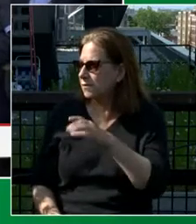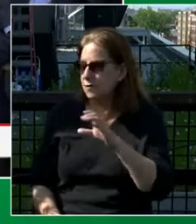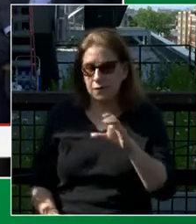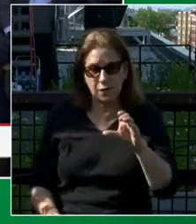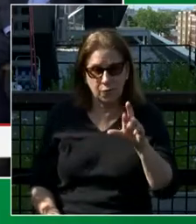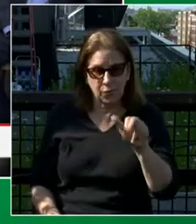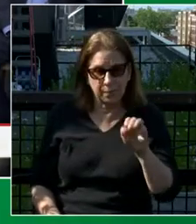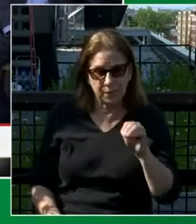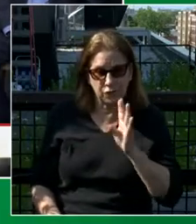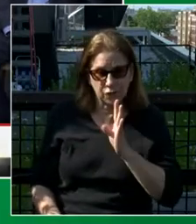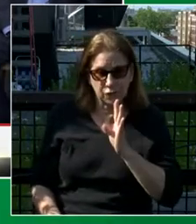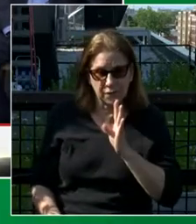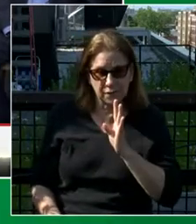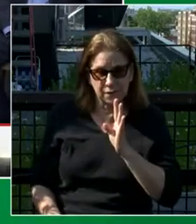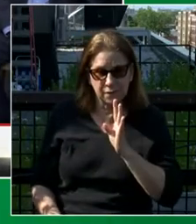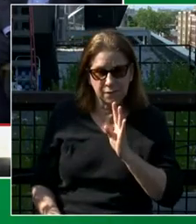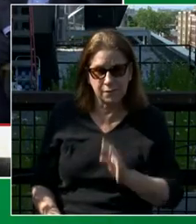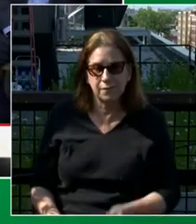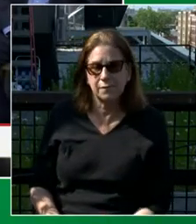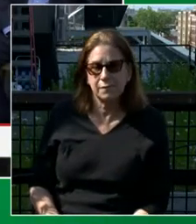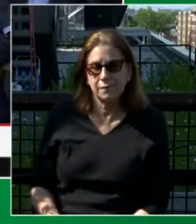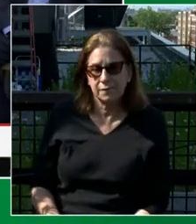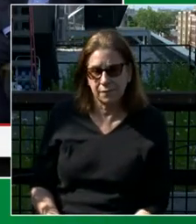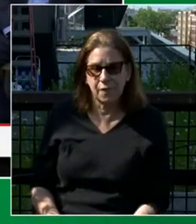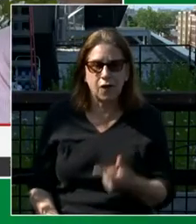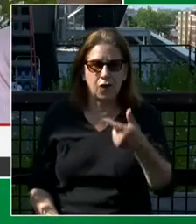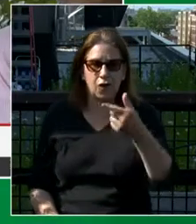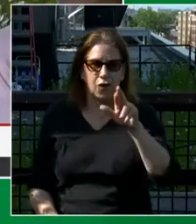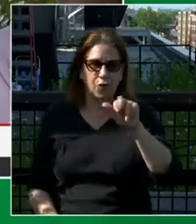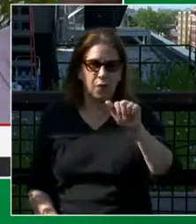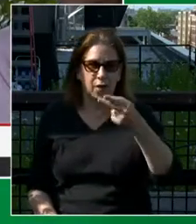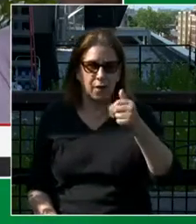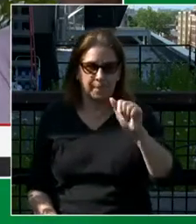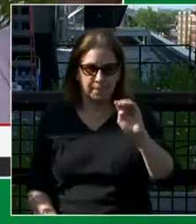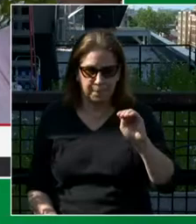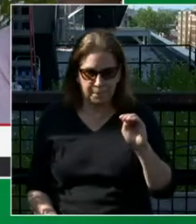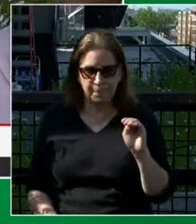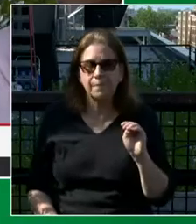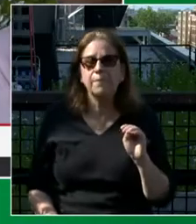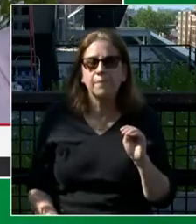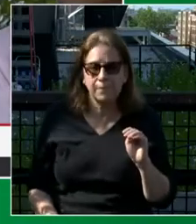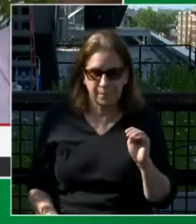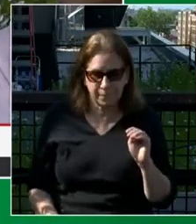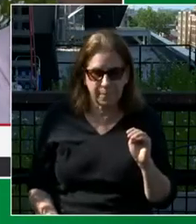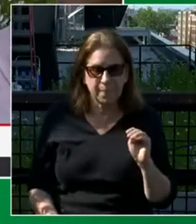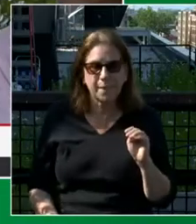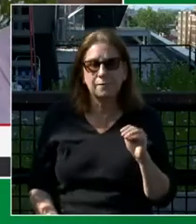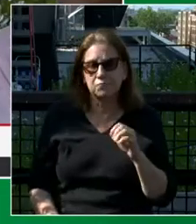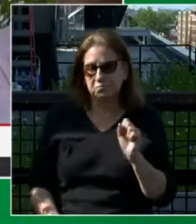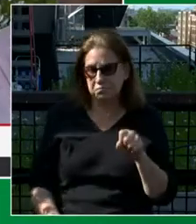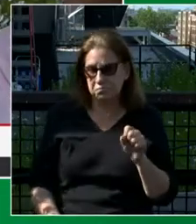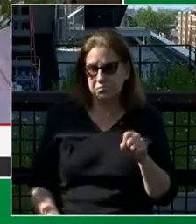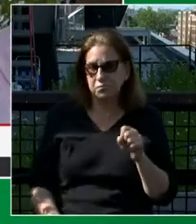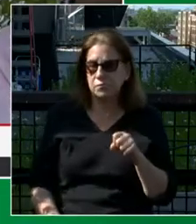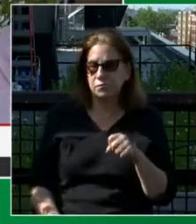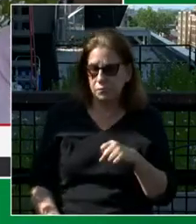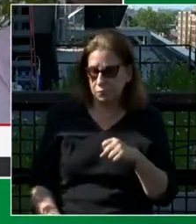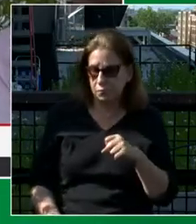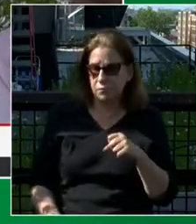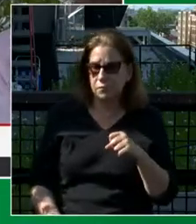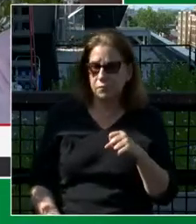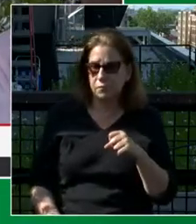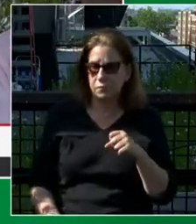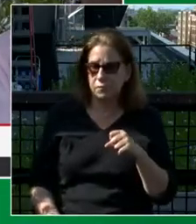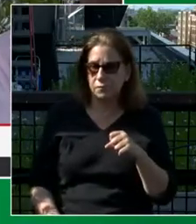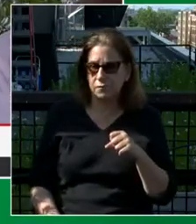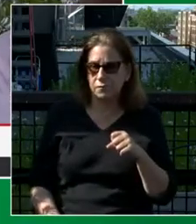about internal teams. But I think as a business, we've been thinking a lot about, like, what does it mean to be a citizen of DC? What's it mean to be a